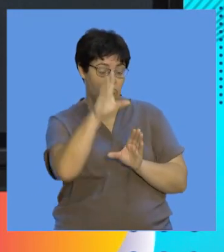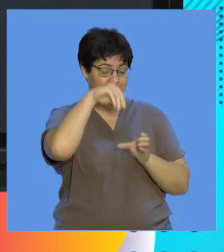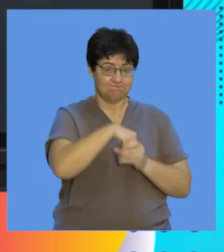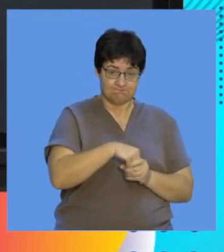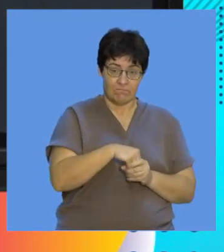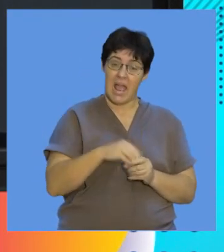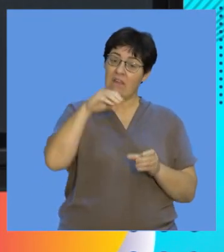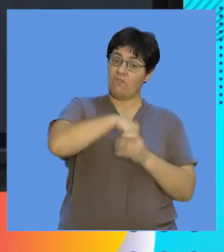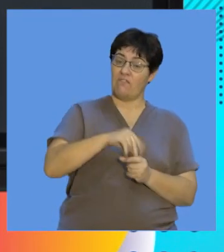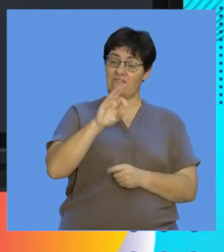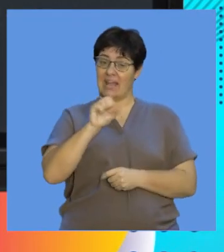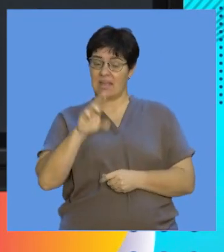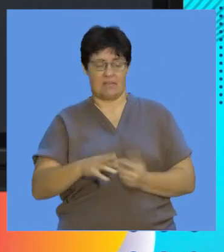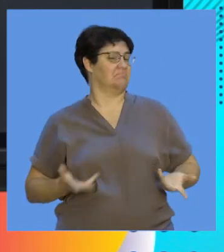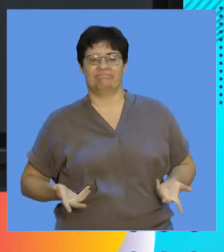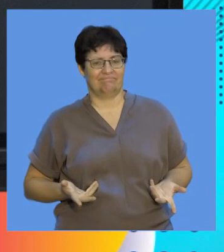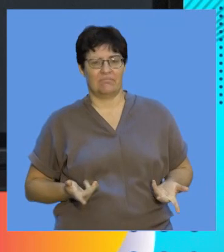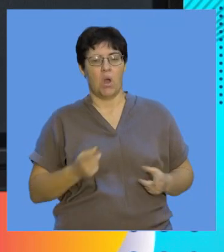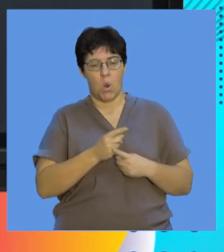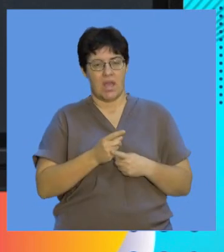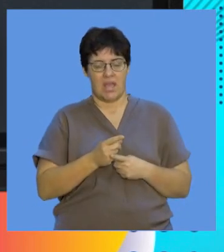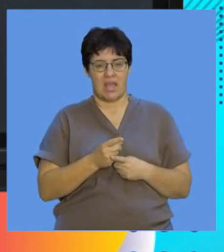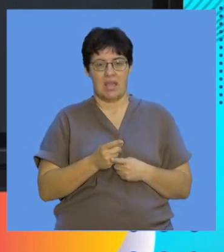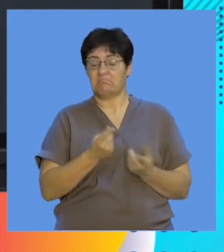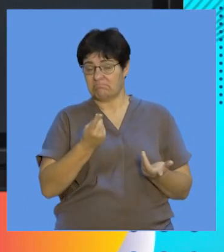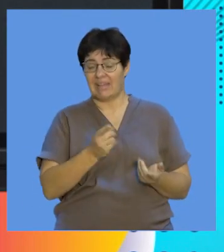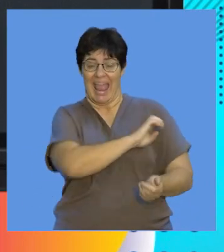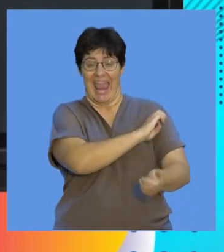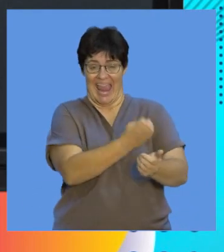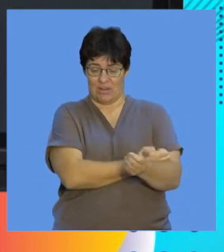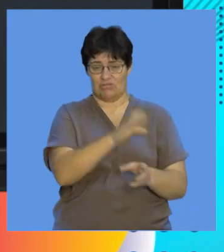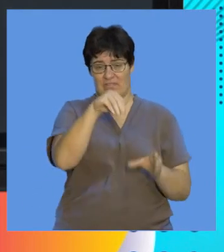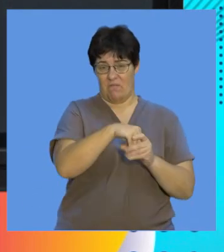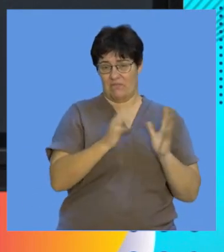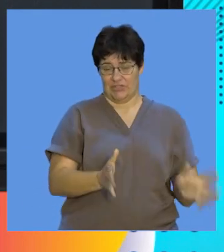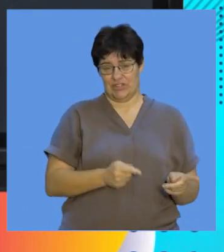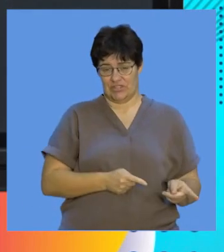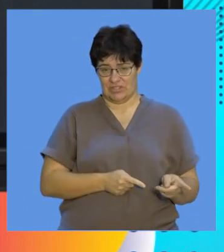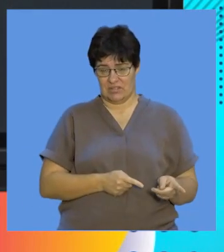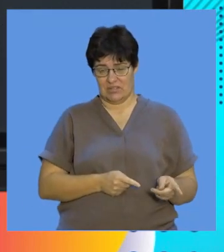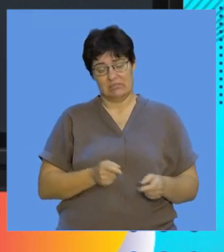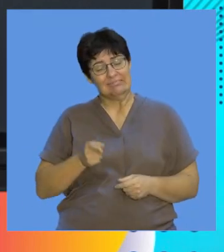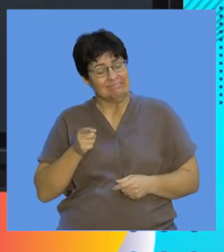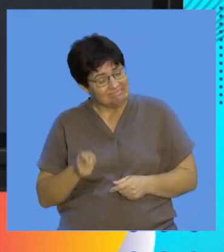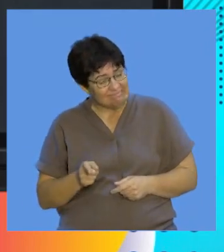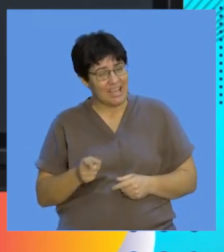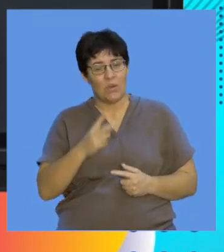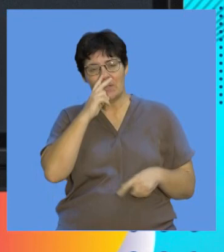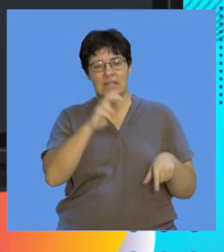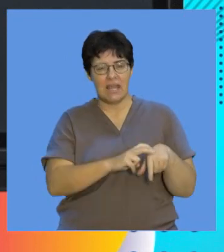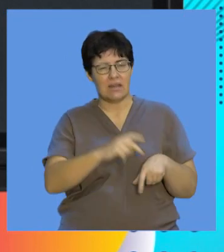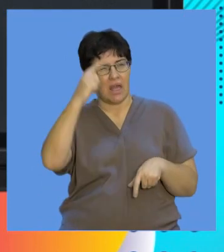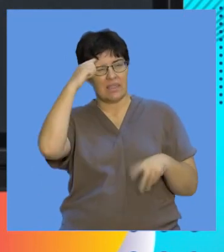vector. You've only done one that involves a scalar, which is energy, okay? So here we're going to have to put